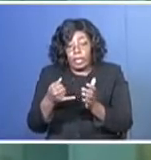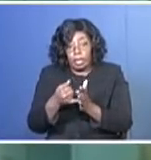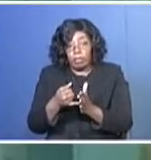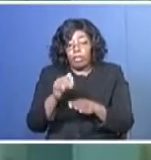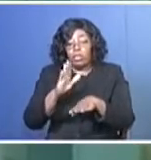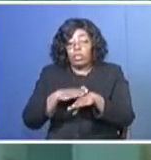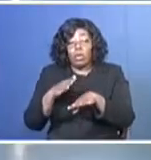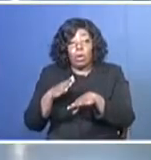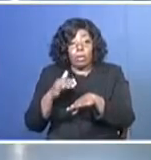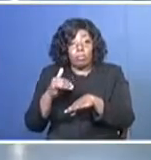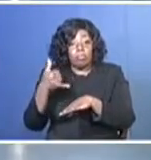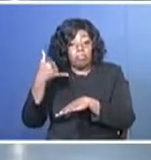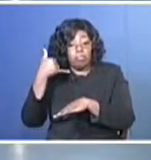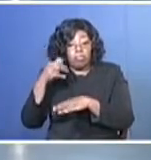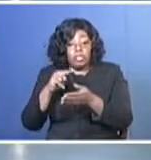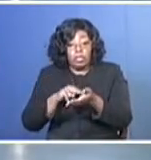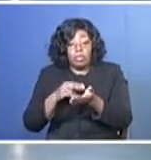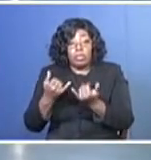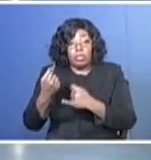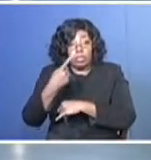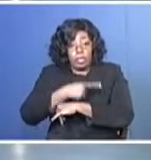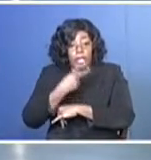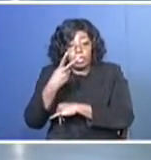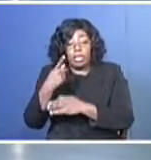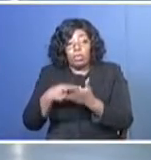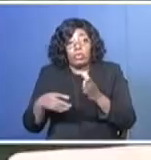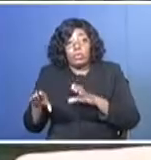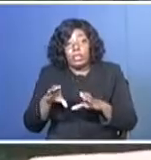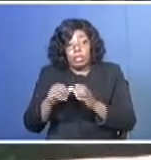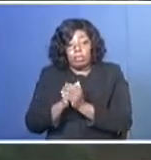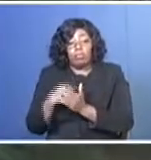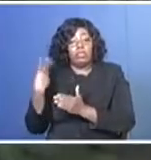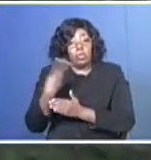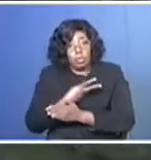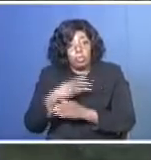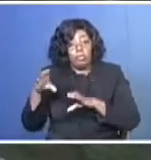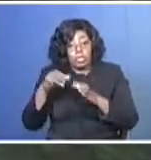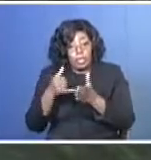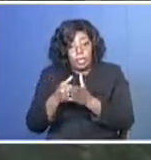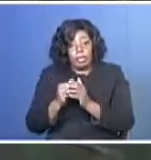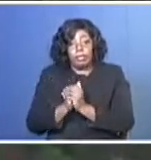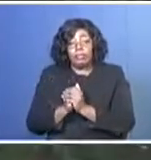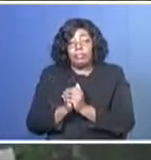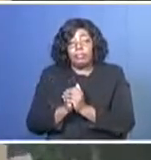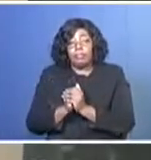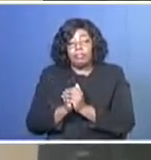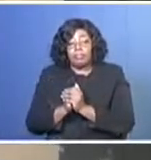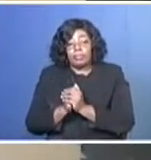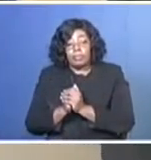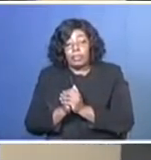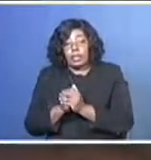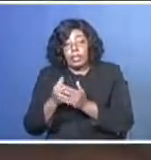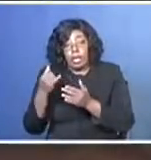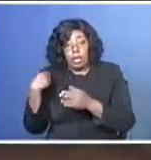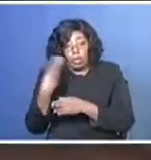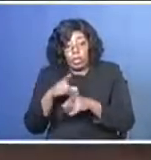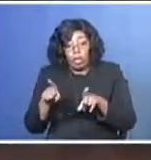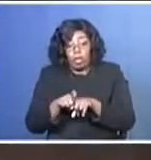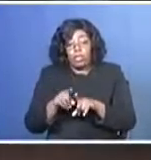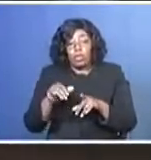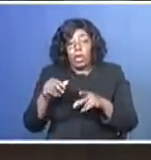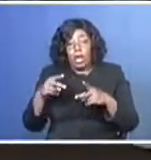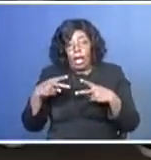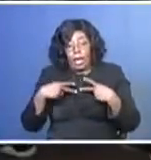today and find out when we did that. We did it during the campaign. Is that we had a 10-point